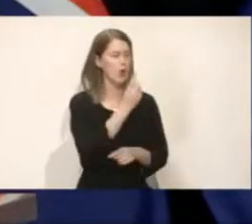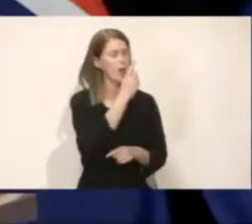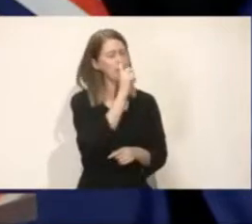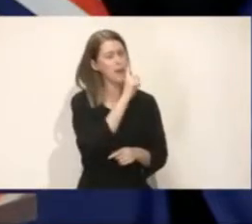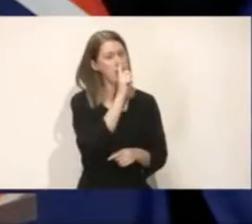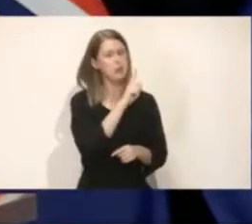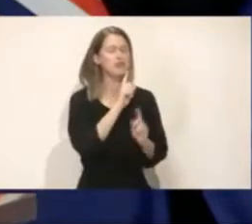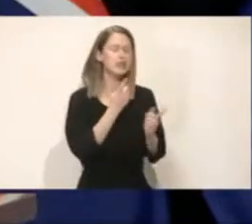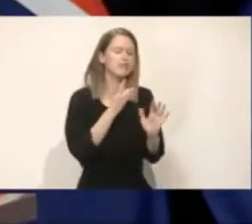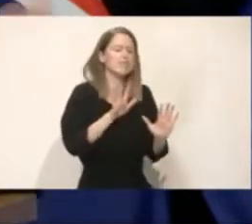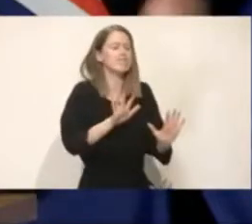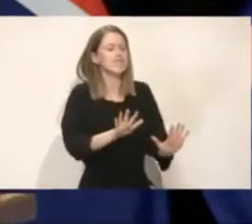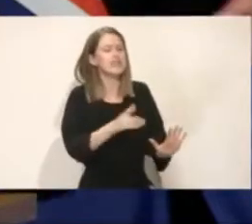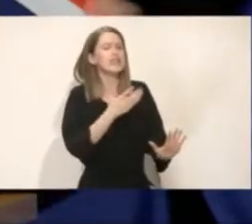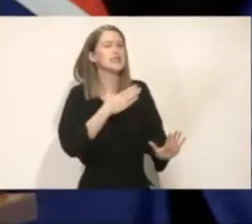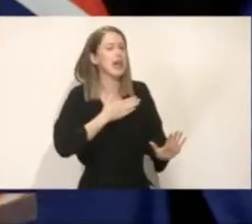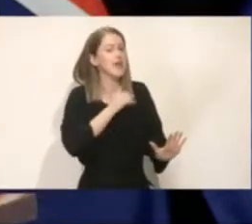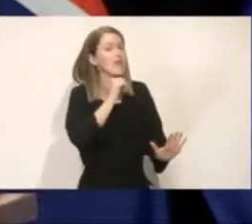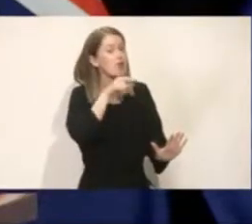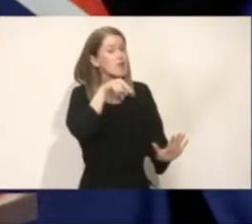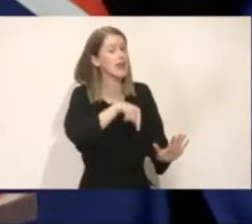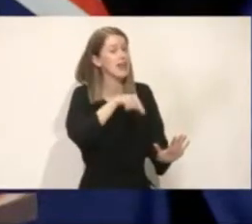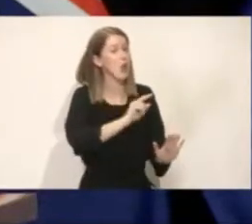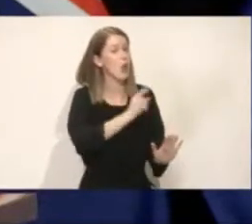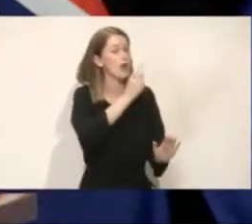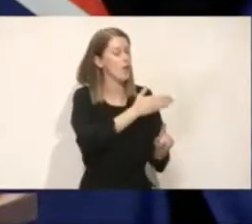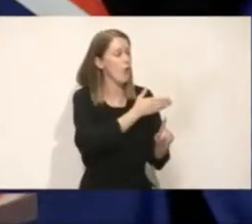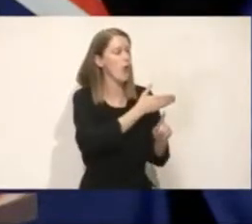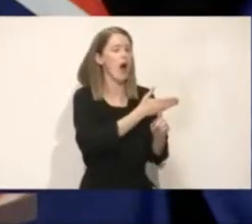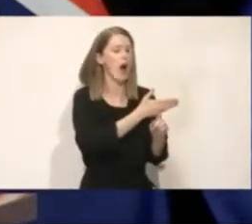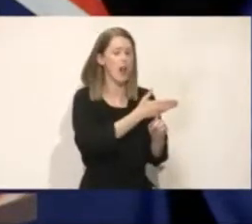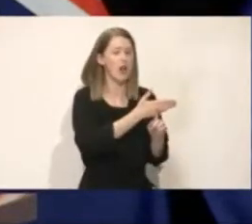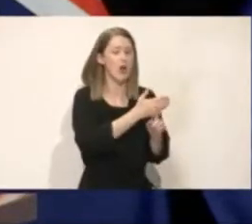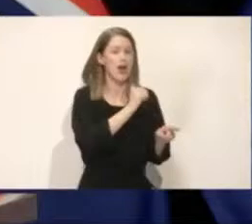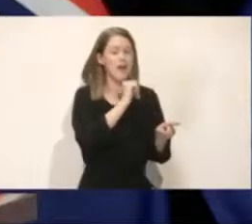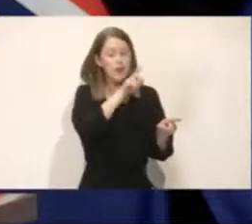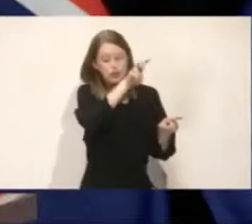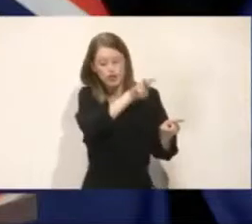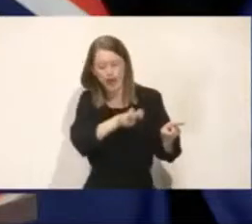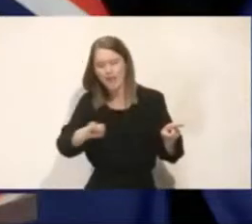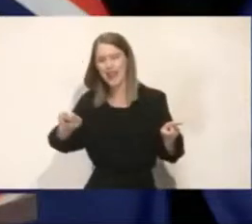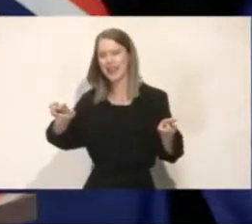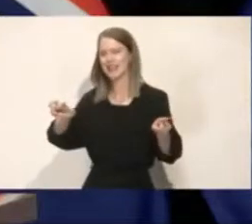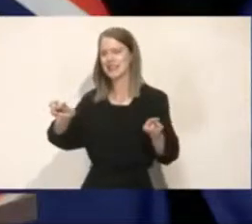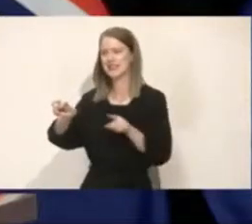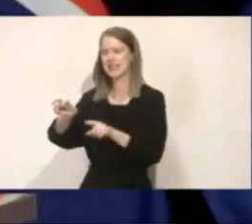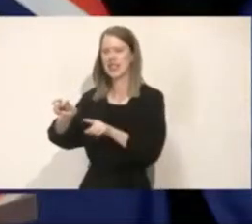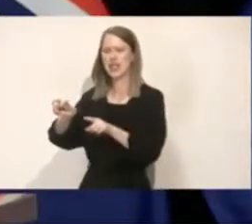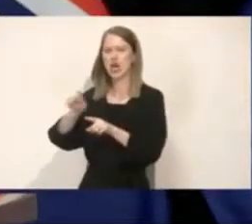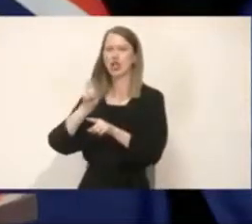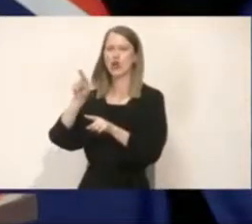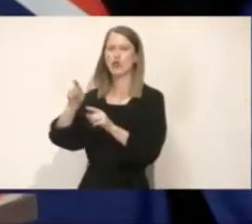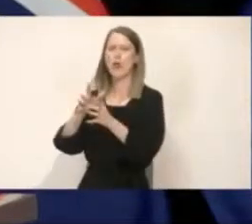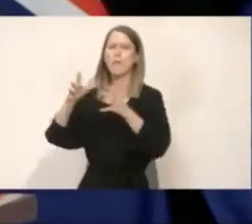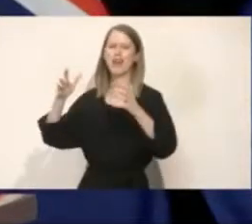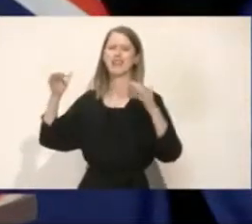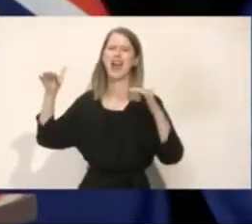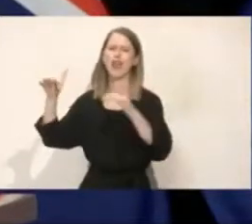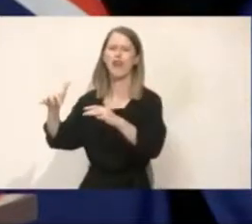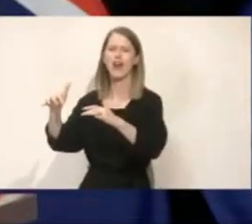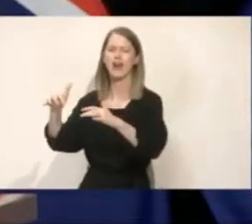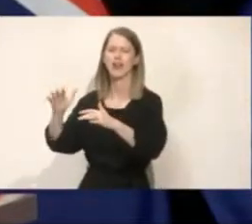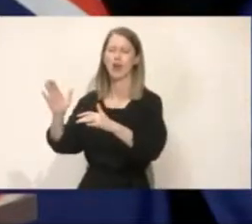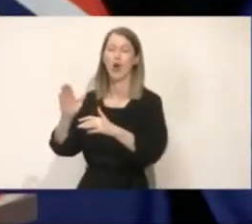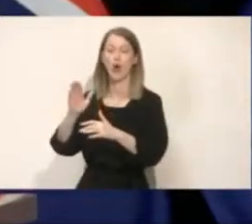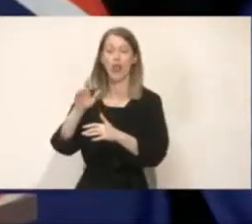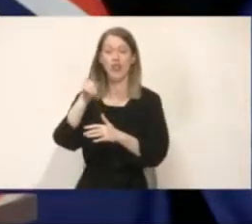to keep playing it safe. If you've been in Auckland this whole period, of course, in particular if you're travelling out, just don't go to large gatherings. We can't enforce